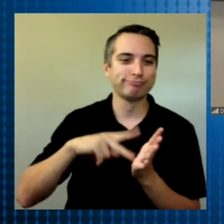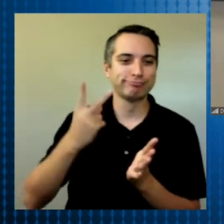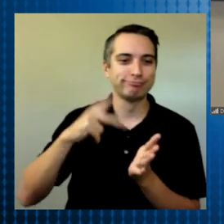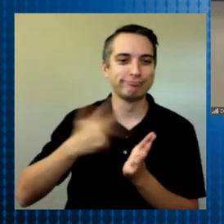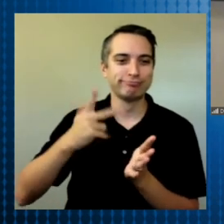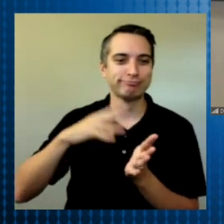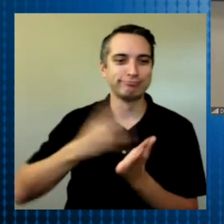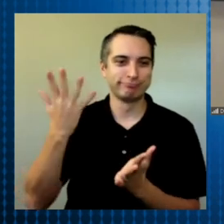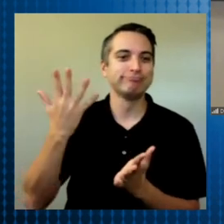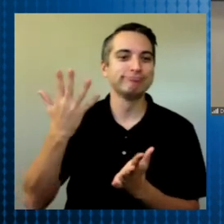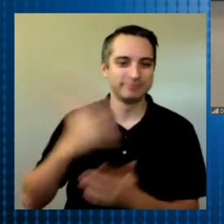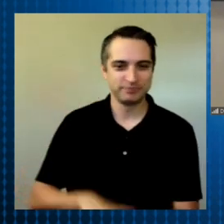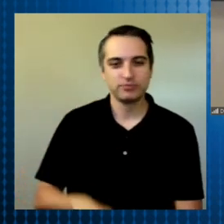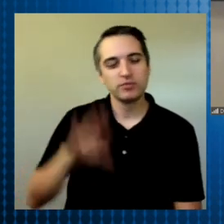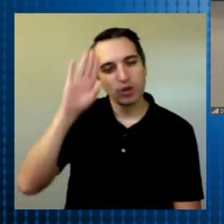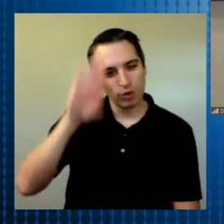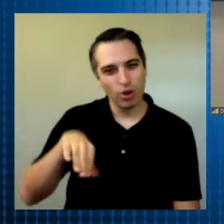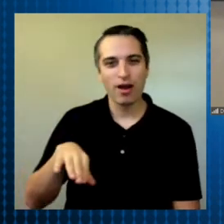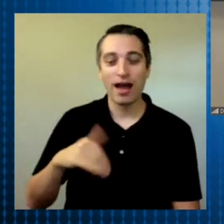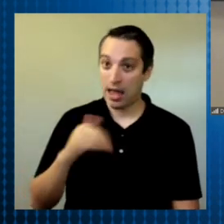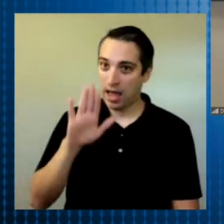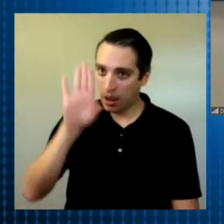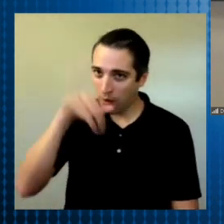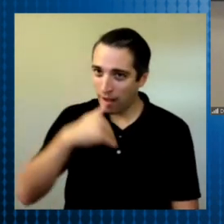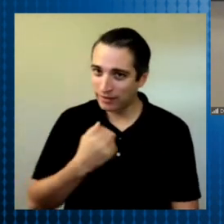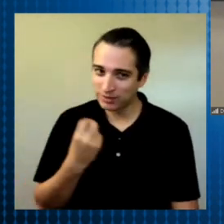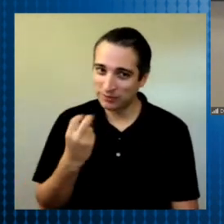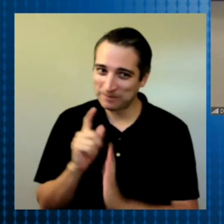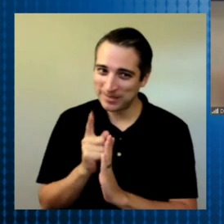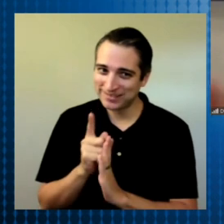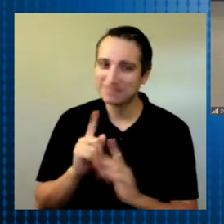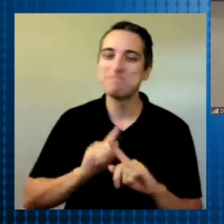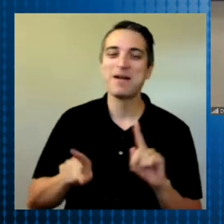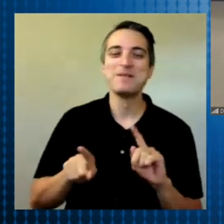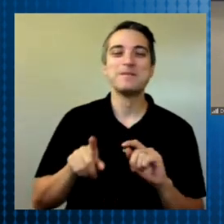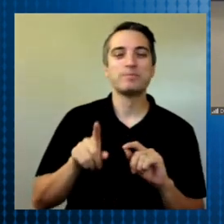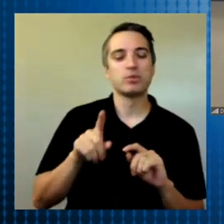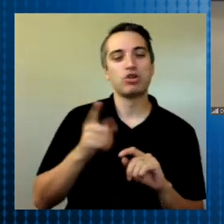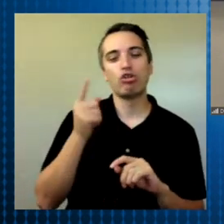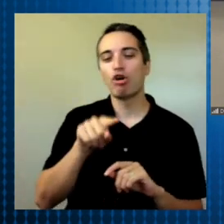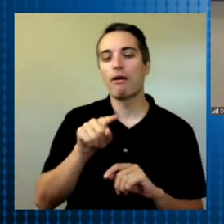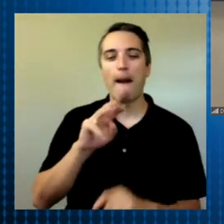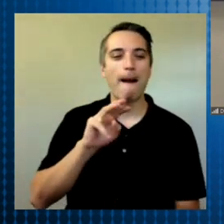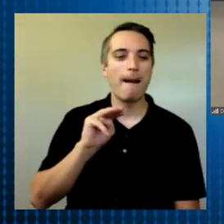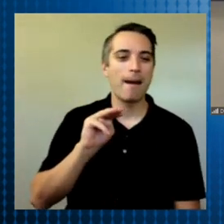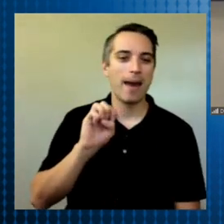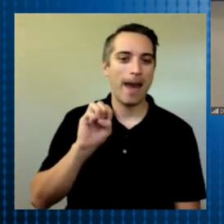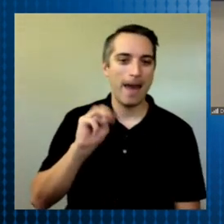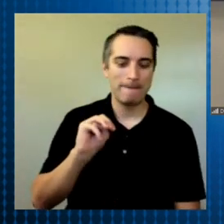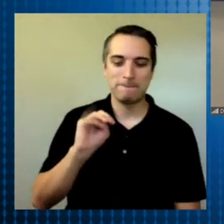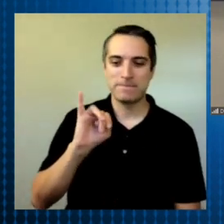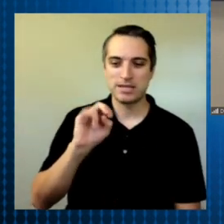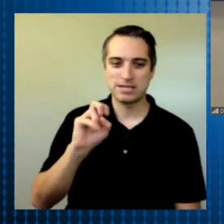look at a guy that we all know, and I know I got 12 minutes, son, you look at Eminem. I love music, Dr. Beverly, so don't